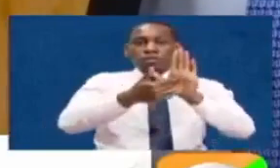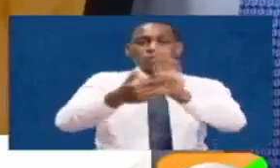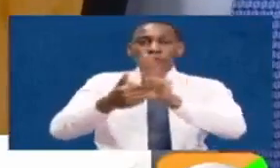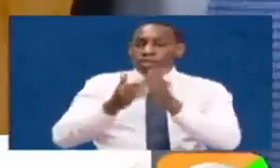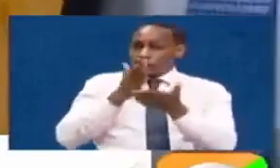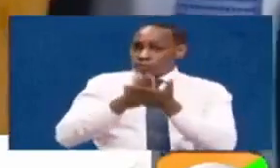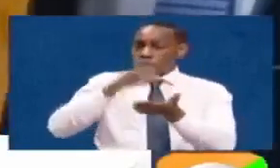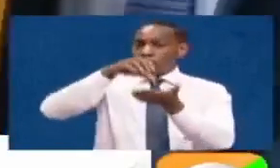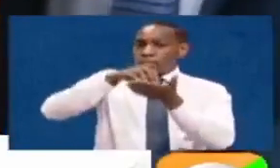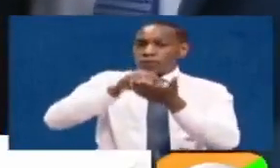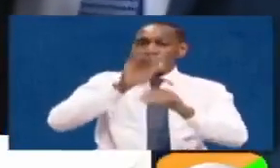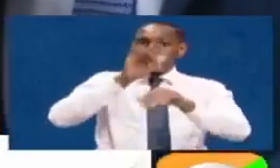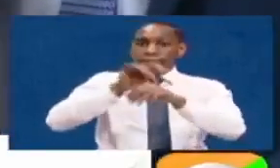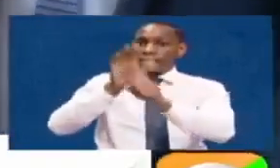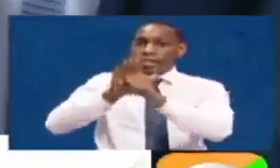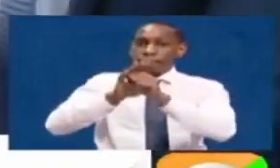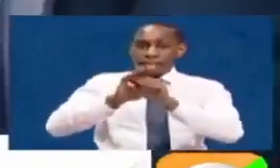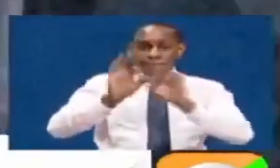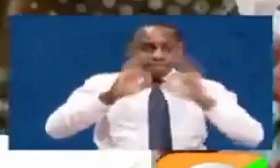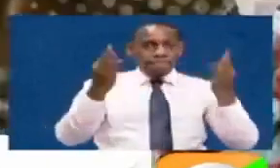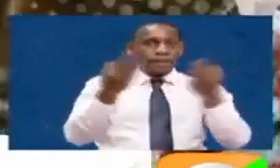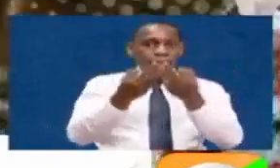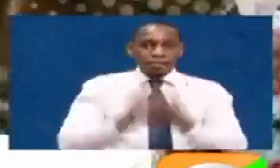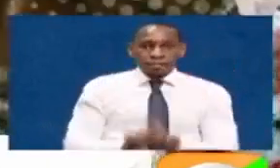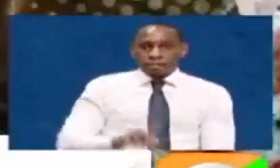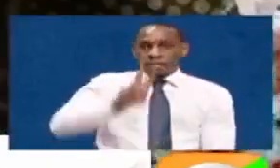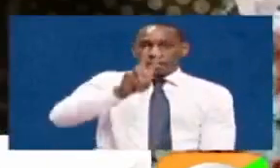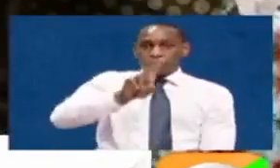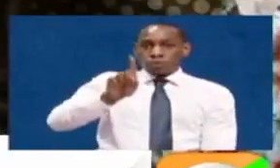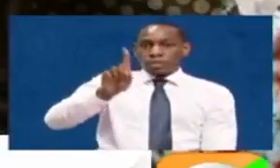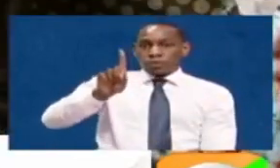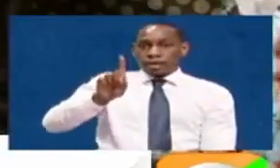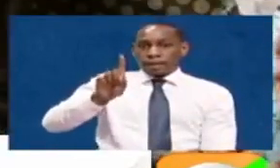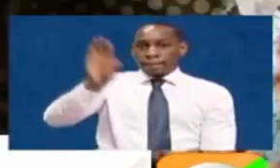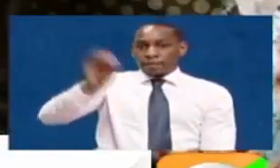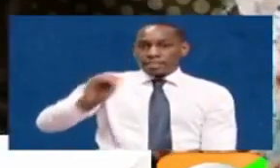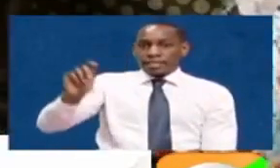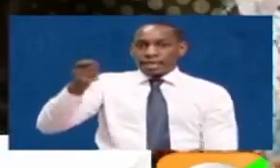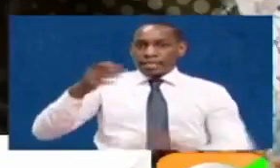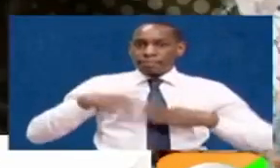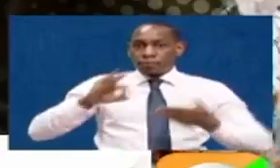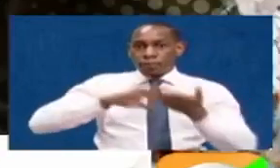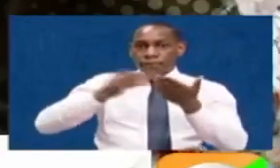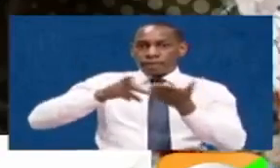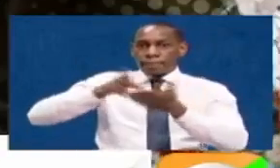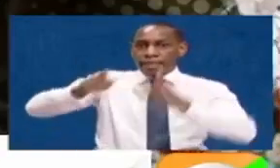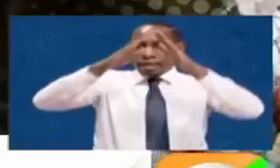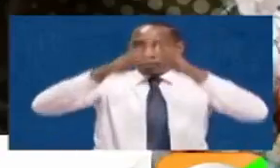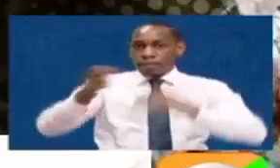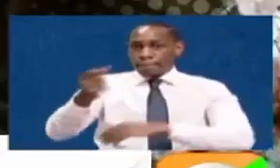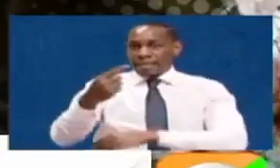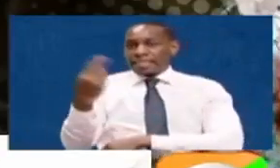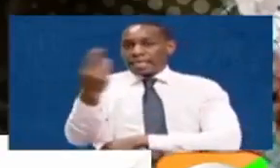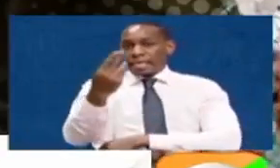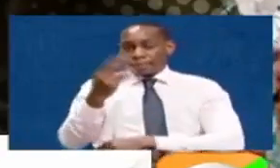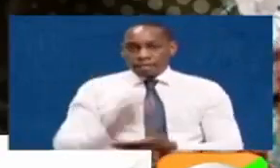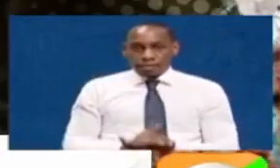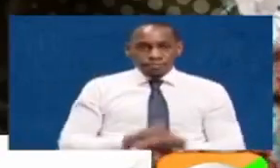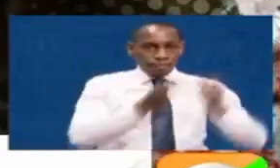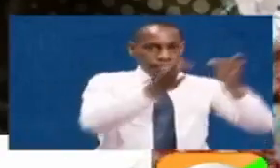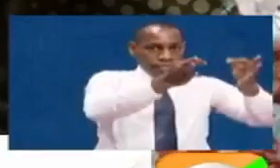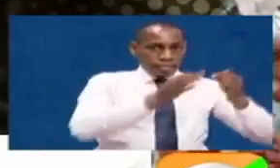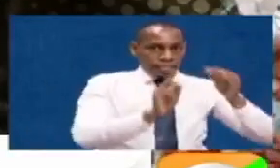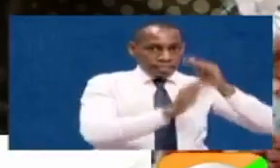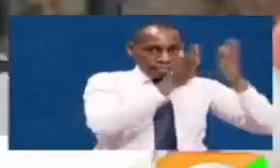hard reality crushing millions of Kenyans. 21% of Kenyans failing to pay their rent for April.